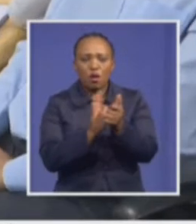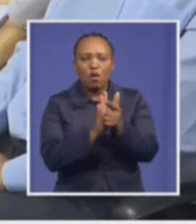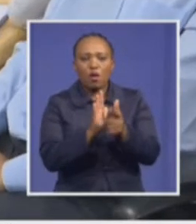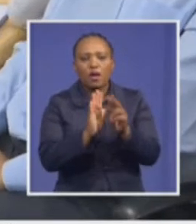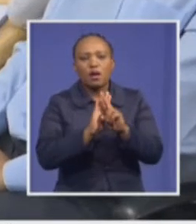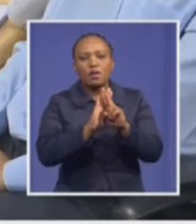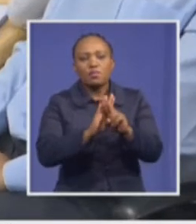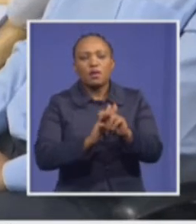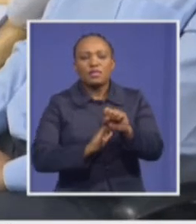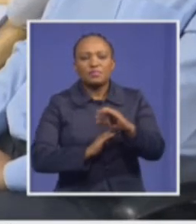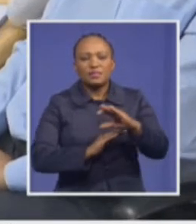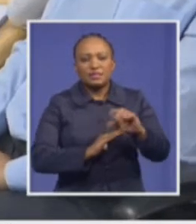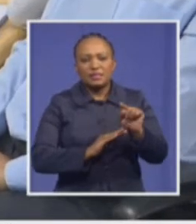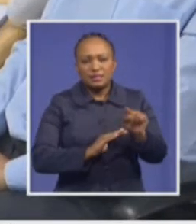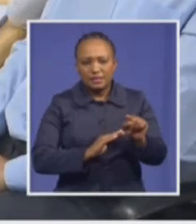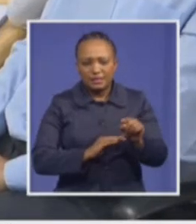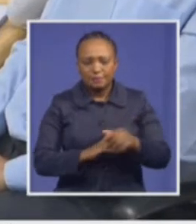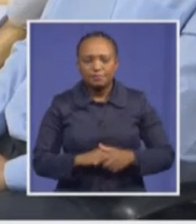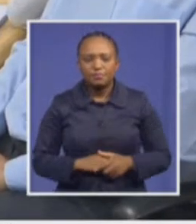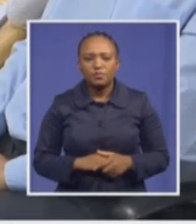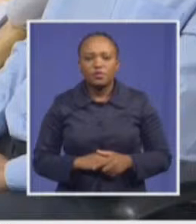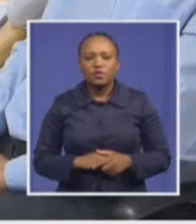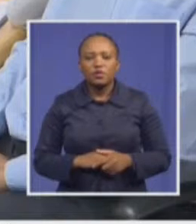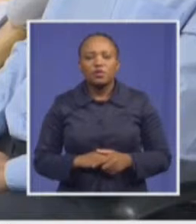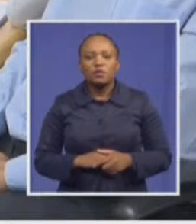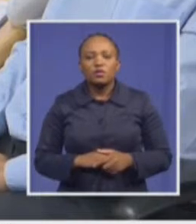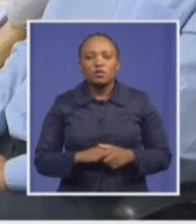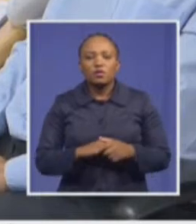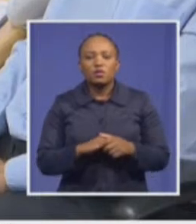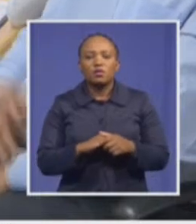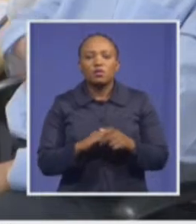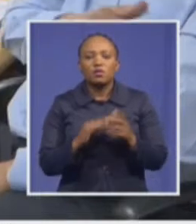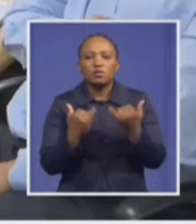proceedings. Can I ask you to turn to page 103, please?